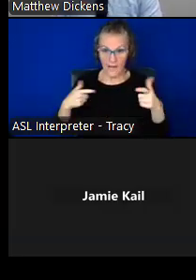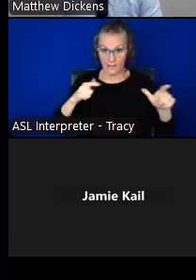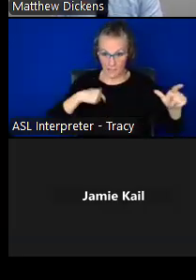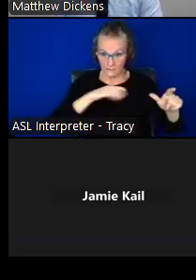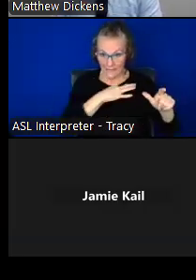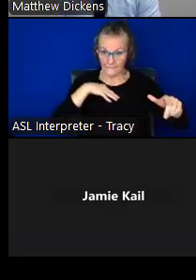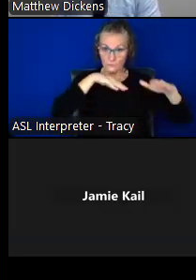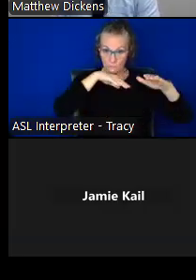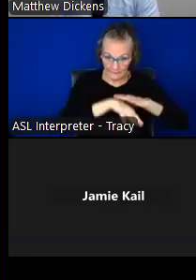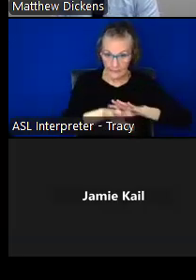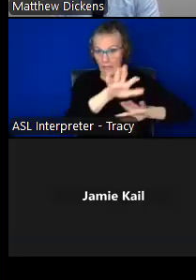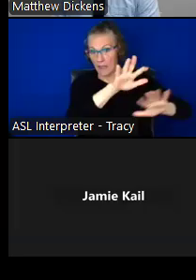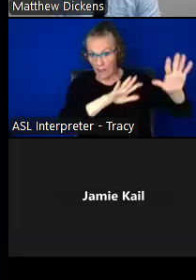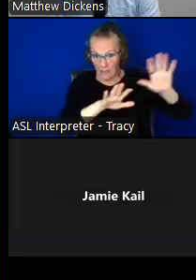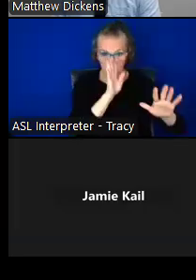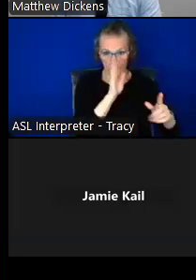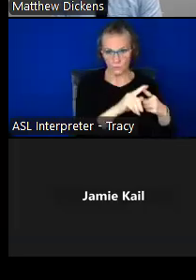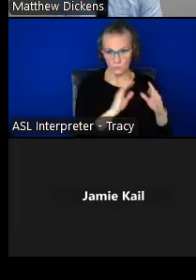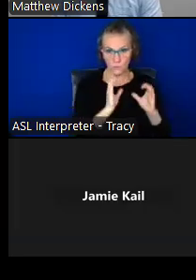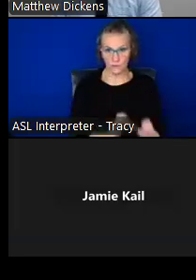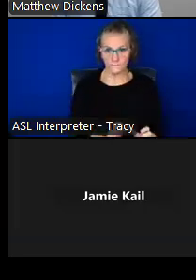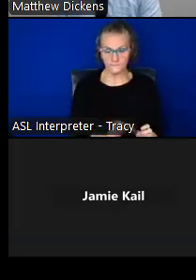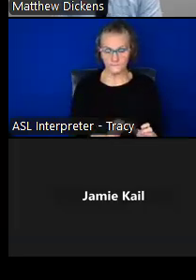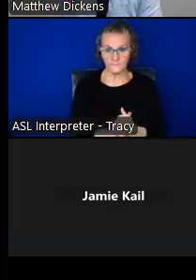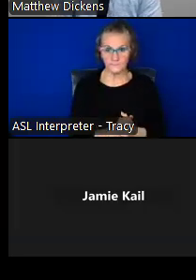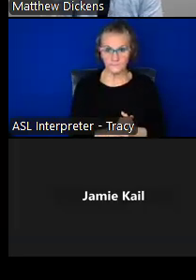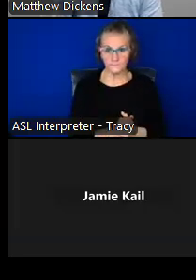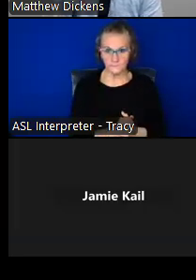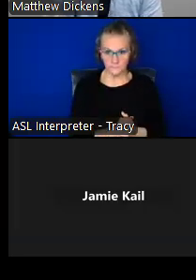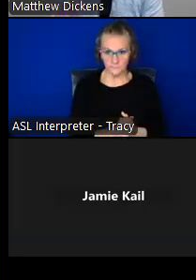staff to go into the home and speak to the client.